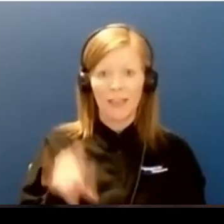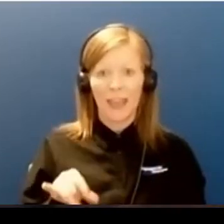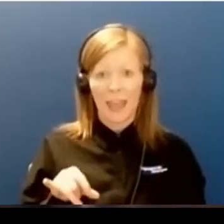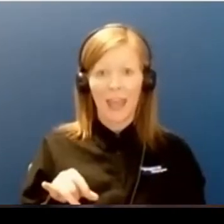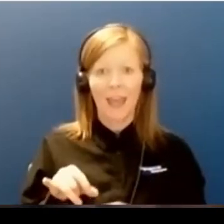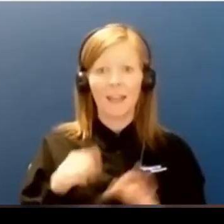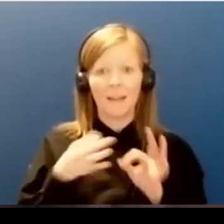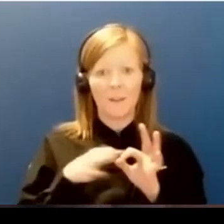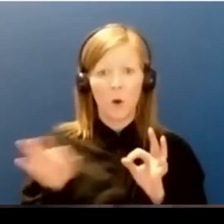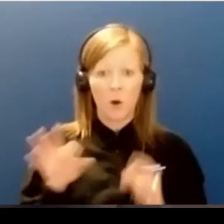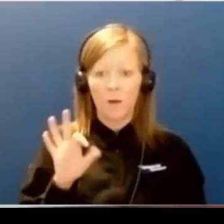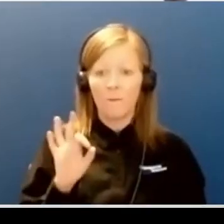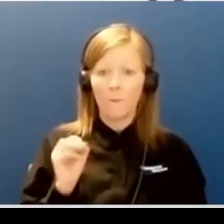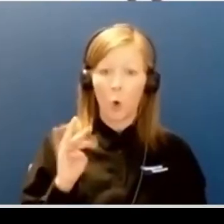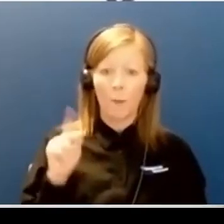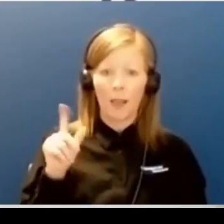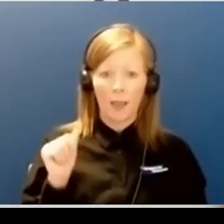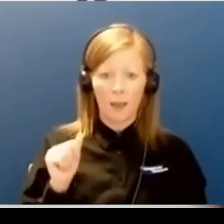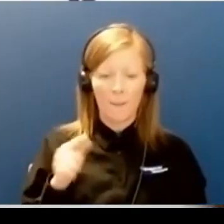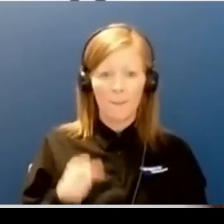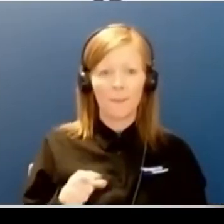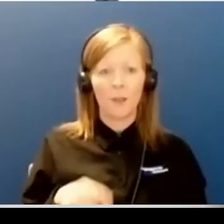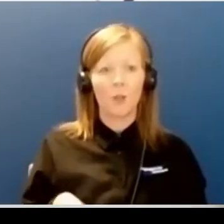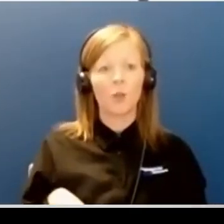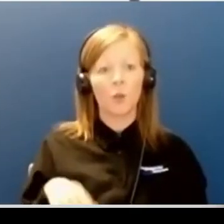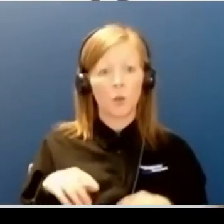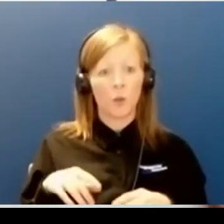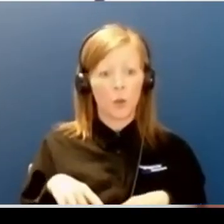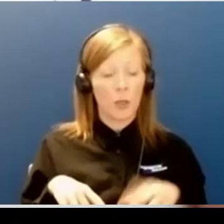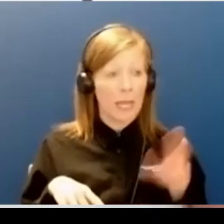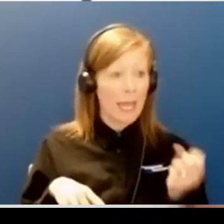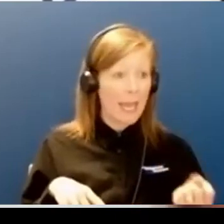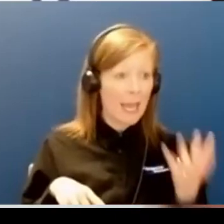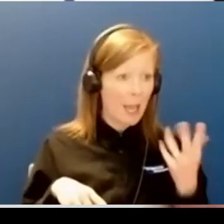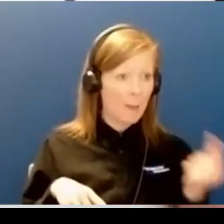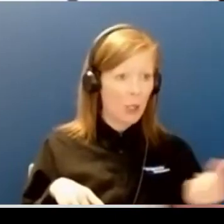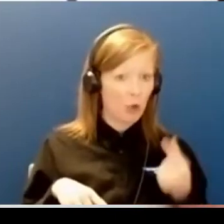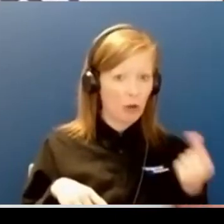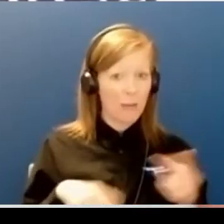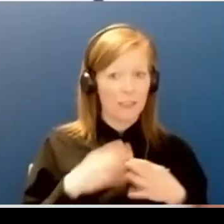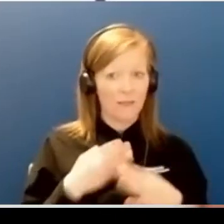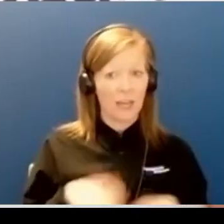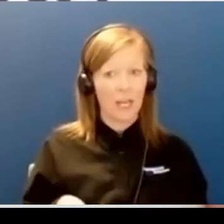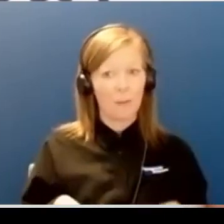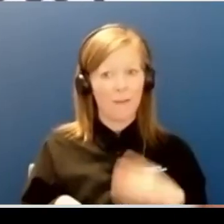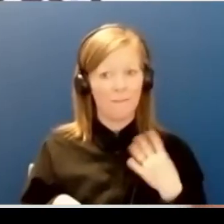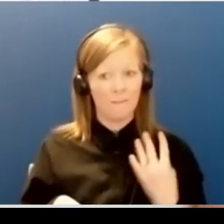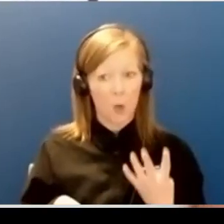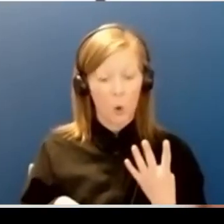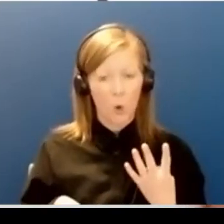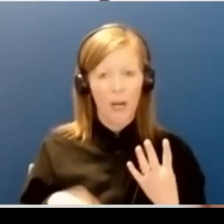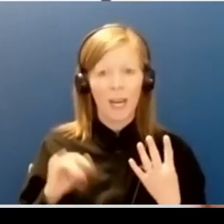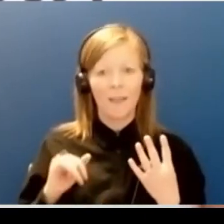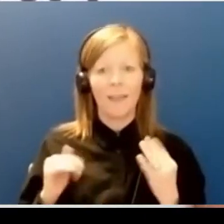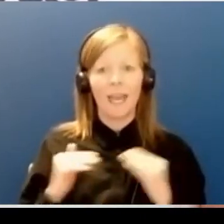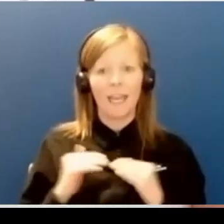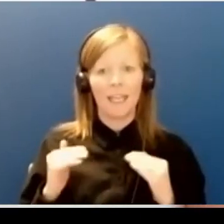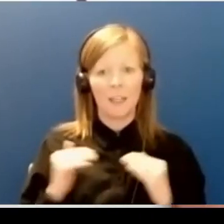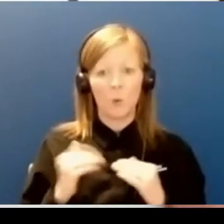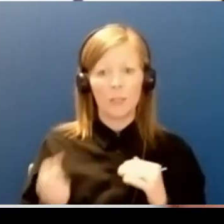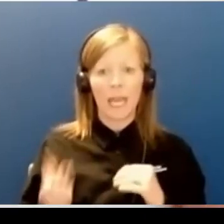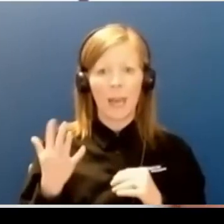formula here, you take the number of grams, divide that by 4, and that gives you the number